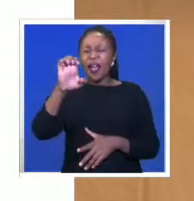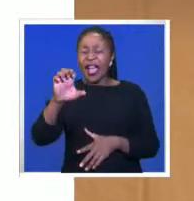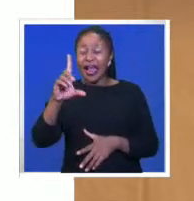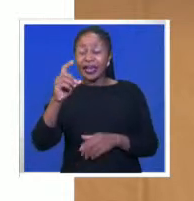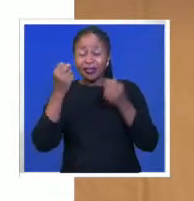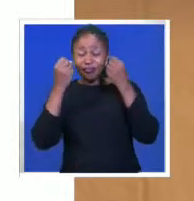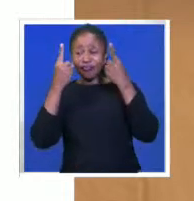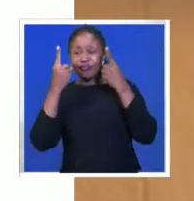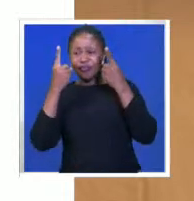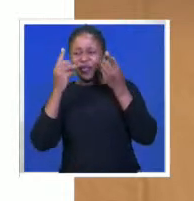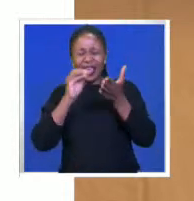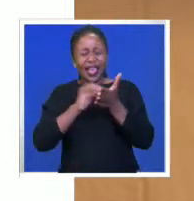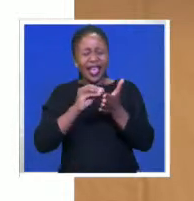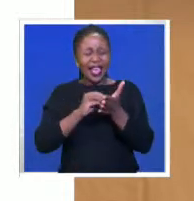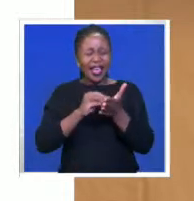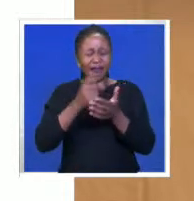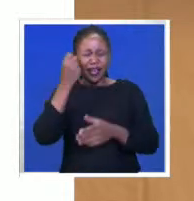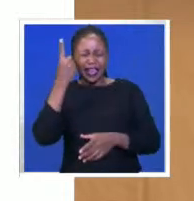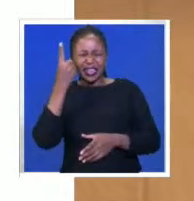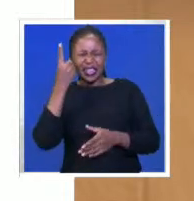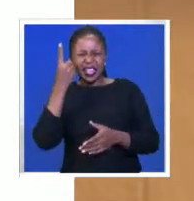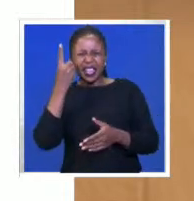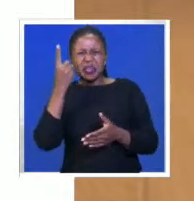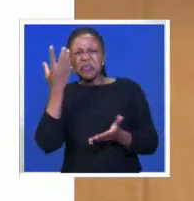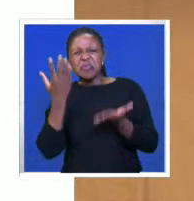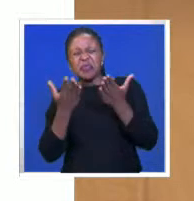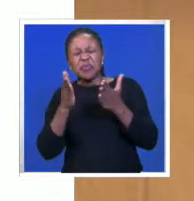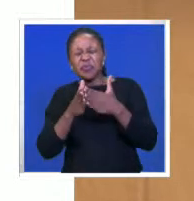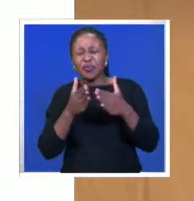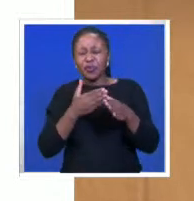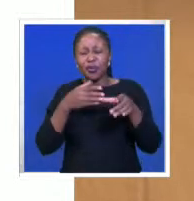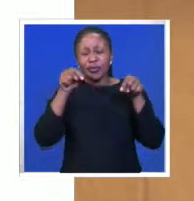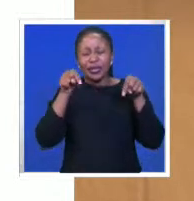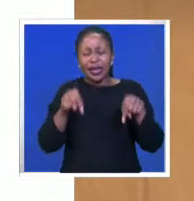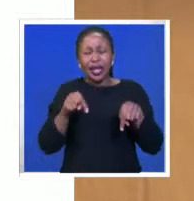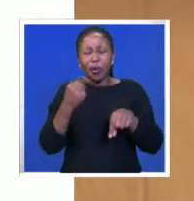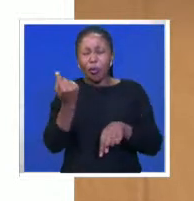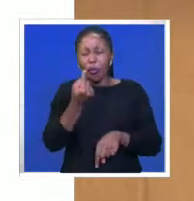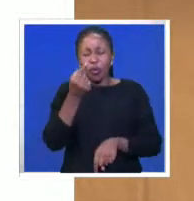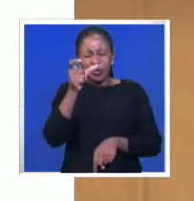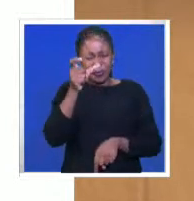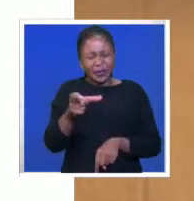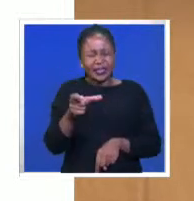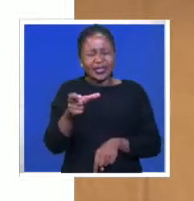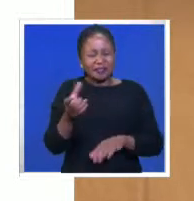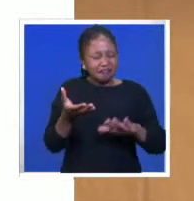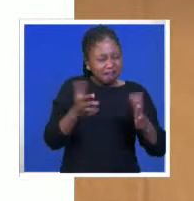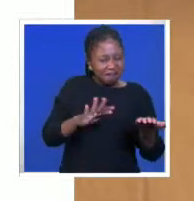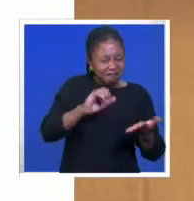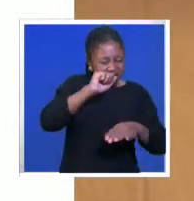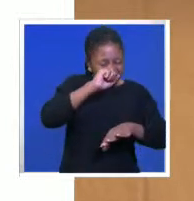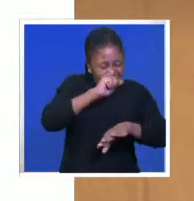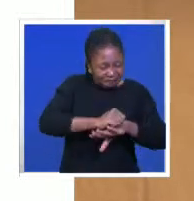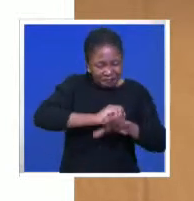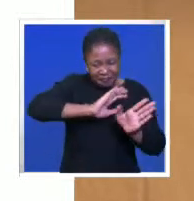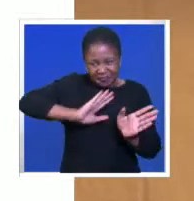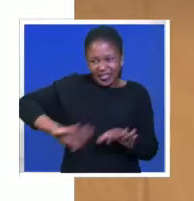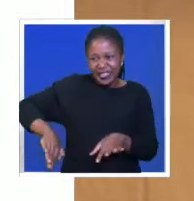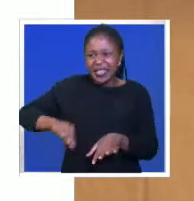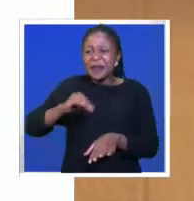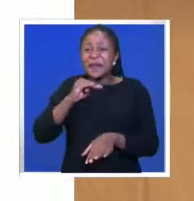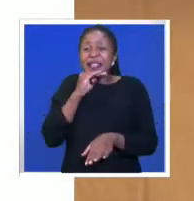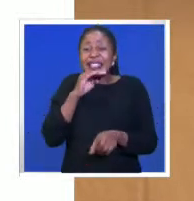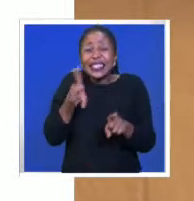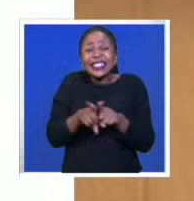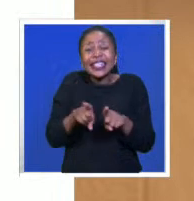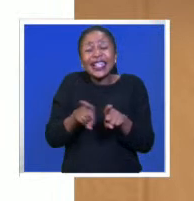from the dungeons, why not assume the place of the dead? Now this is Edmund thinking, my dear Lena. What is he